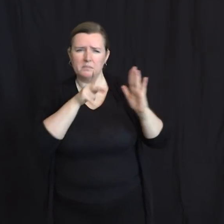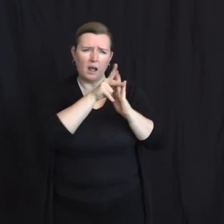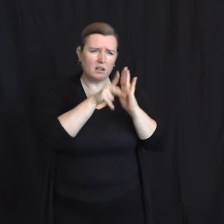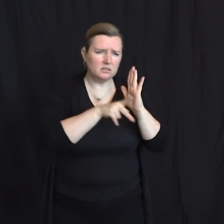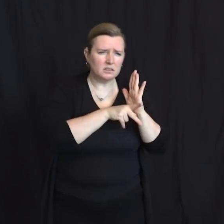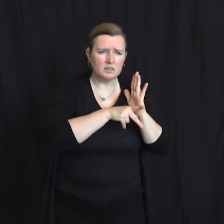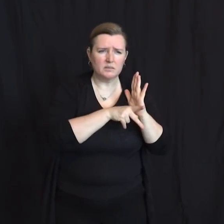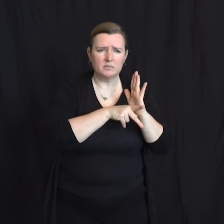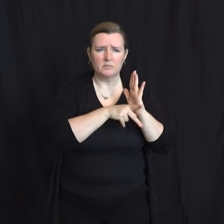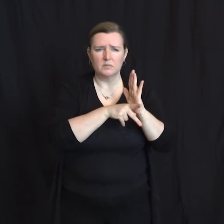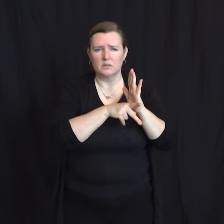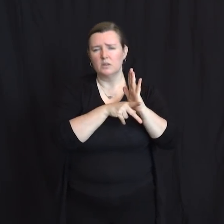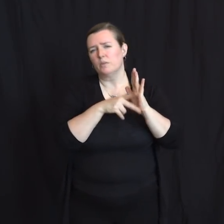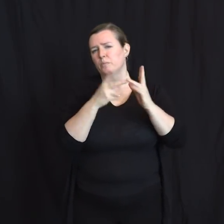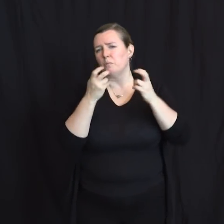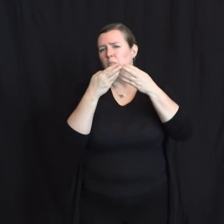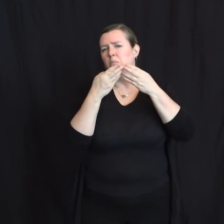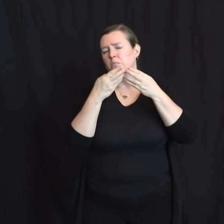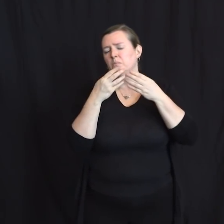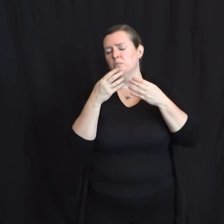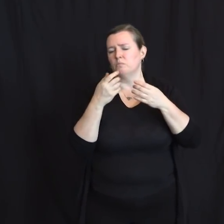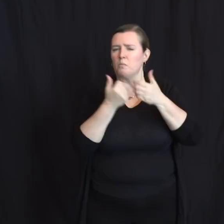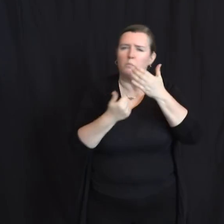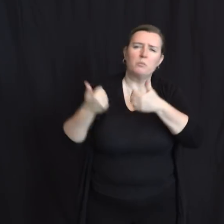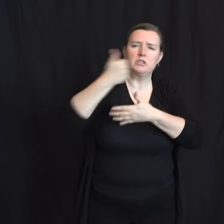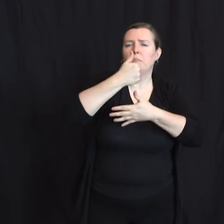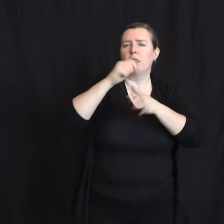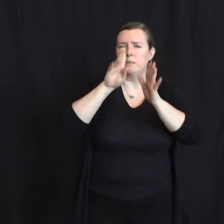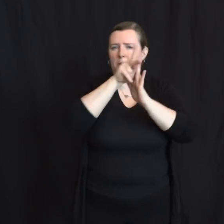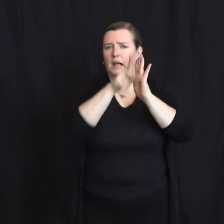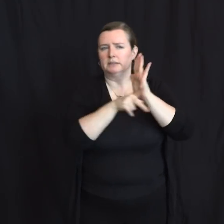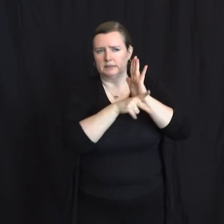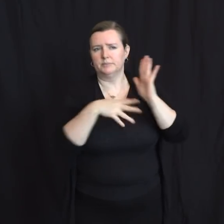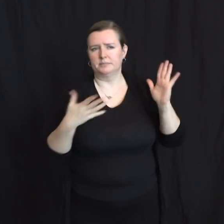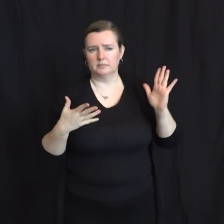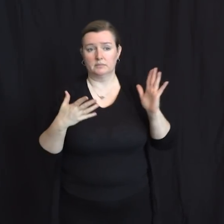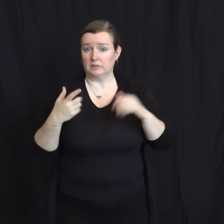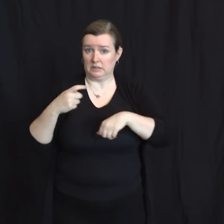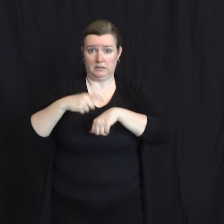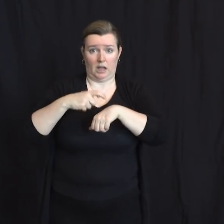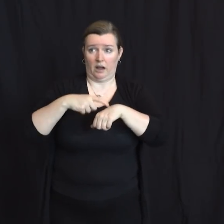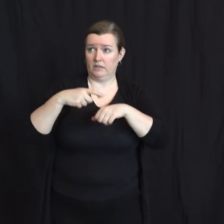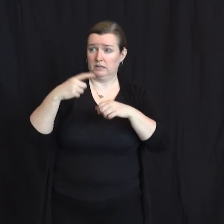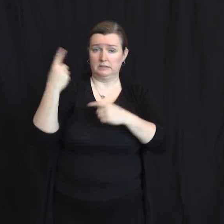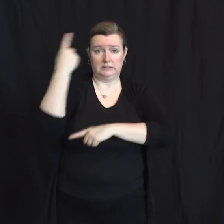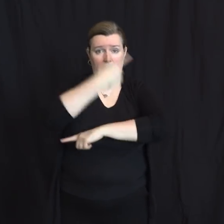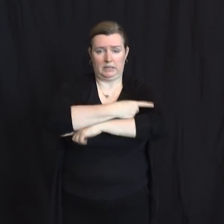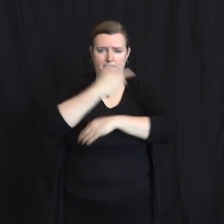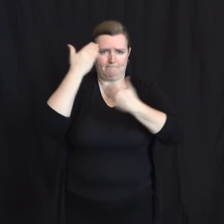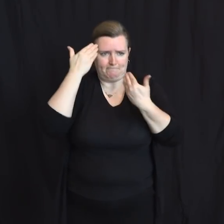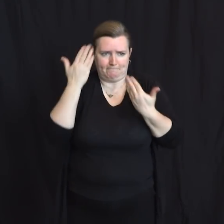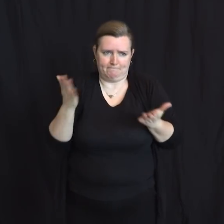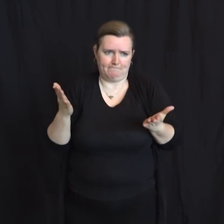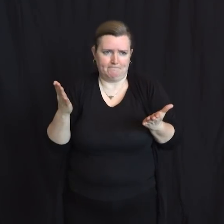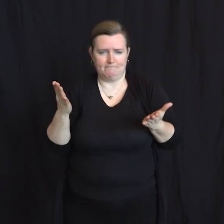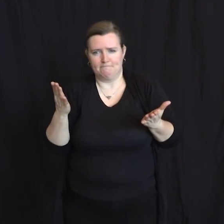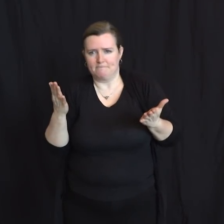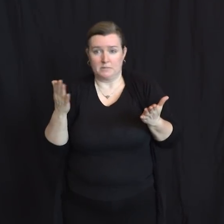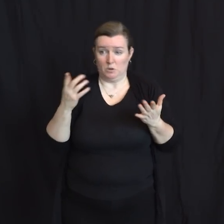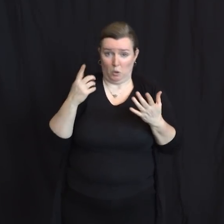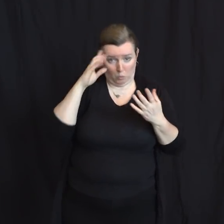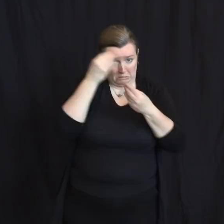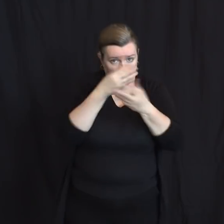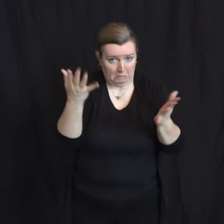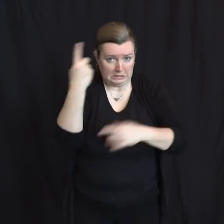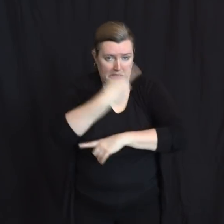will be in the next number of days. It will not have time frames associated with it, at least not that I can anticipate. But we do